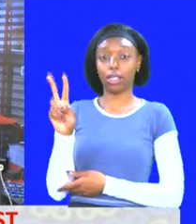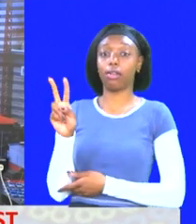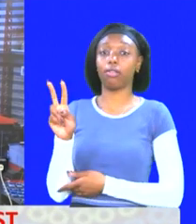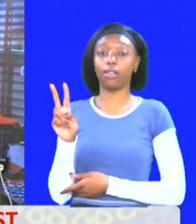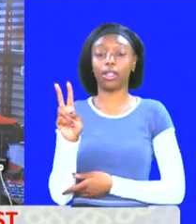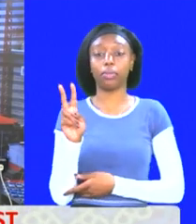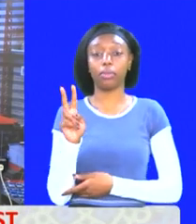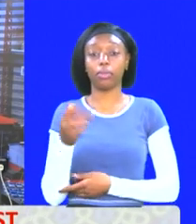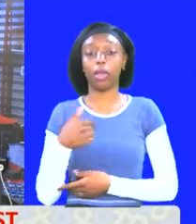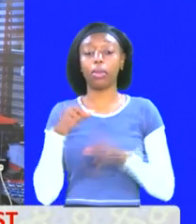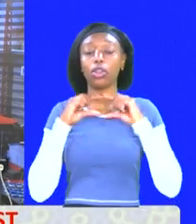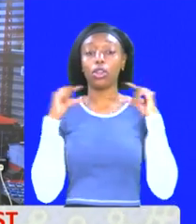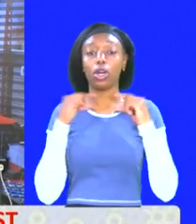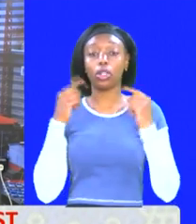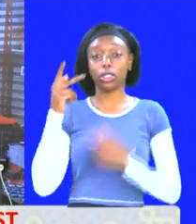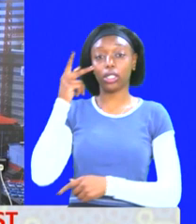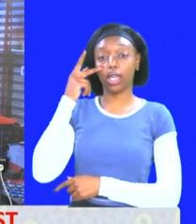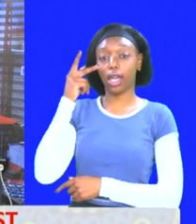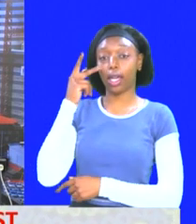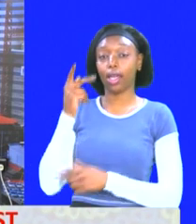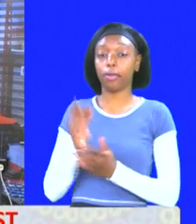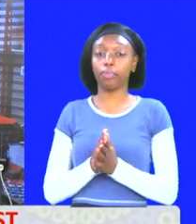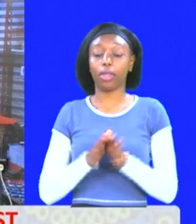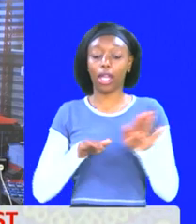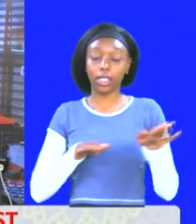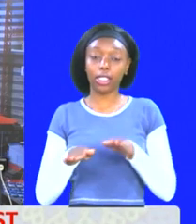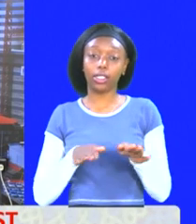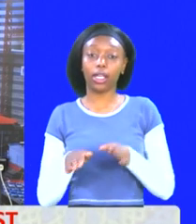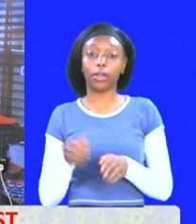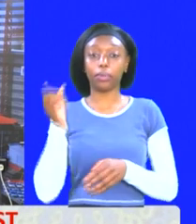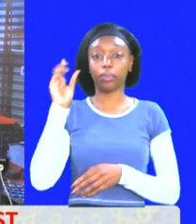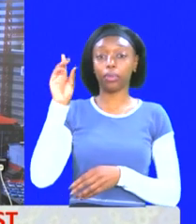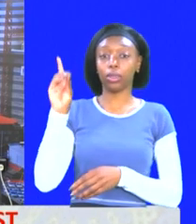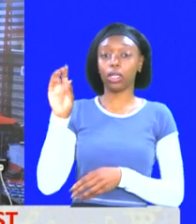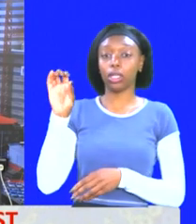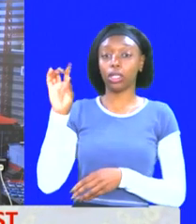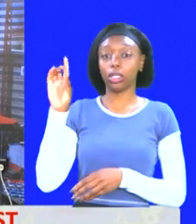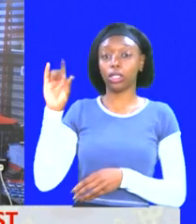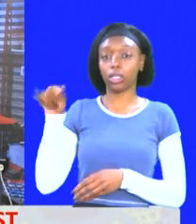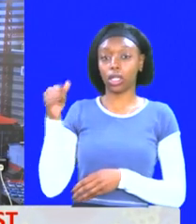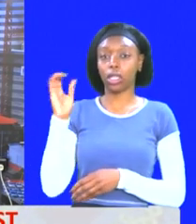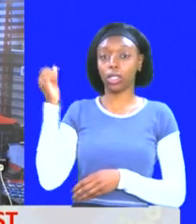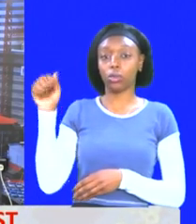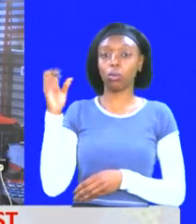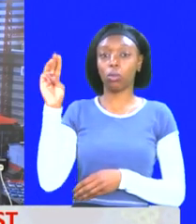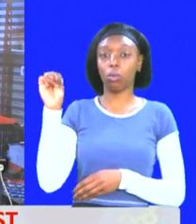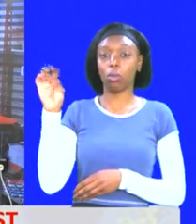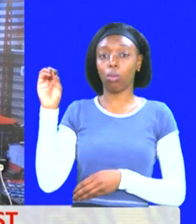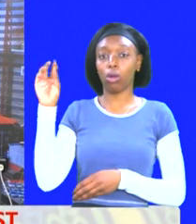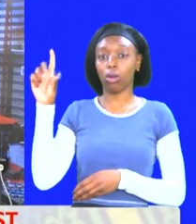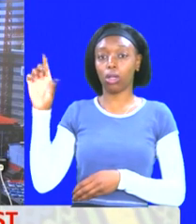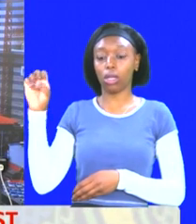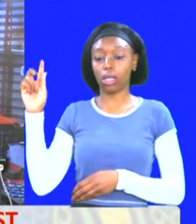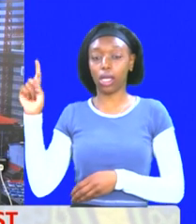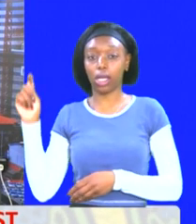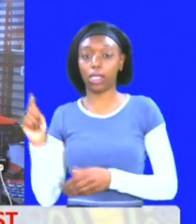Committee. With me, your host, Khendi K, Simply K, Science TV Rasta Girl, and my DJ. Kabisa, DJ Smollet, and we say, wow, go